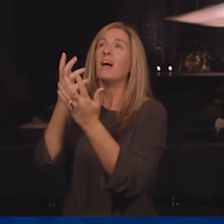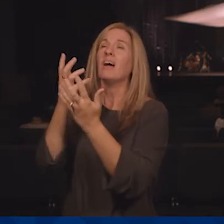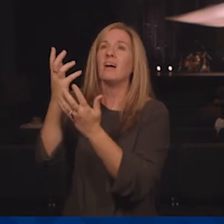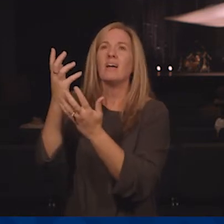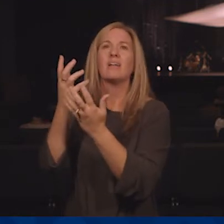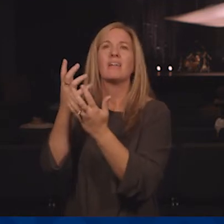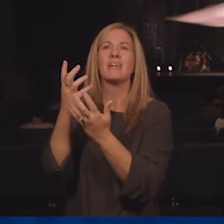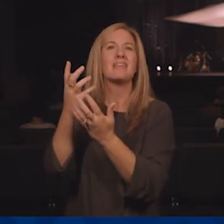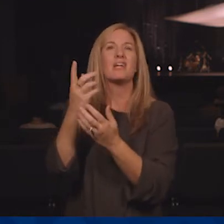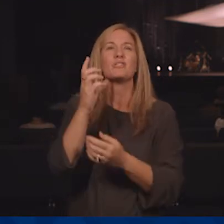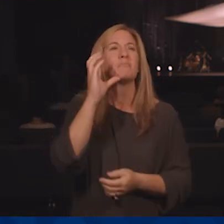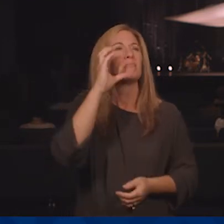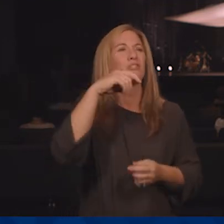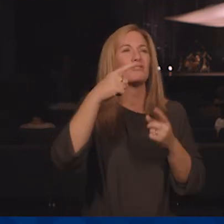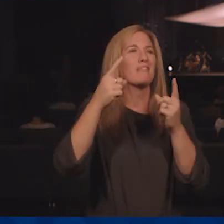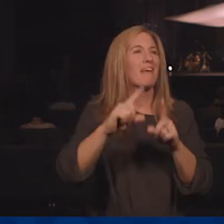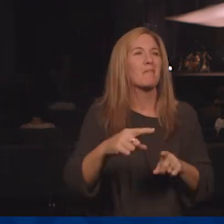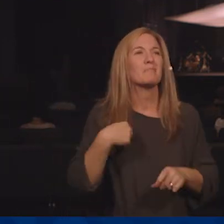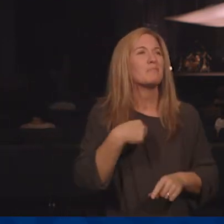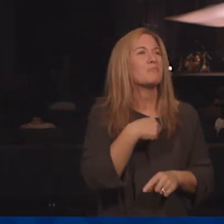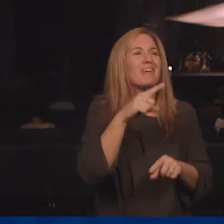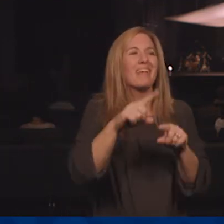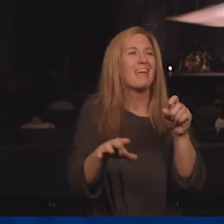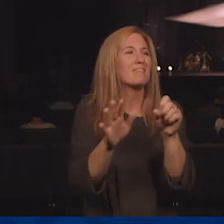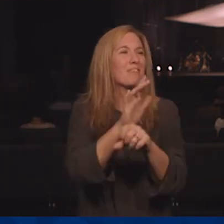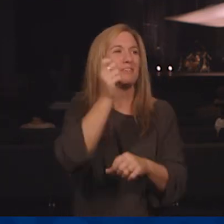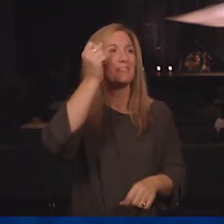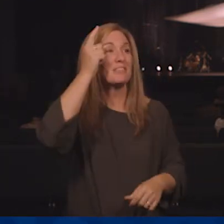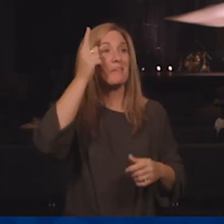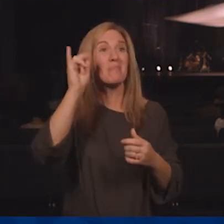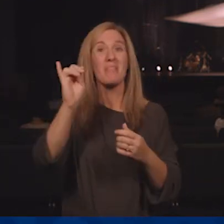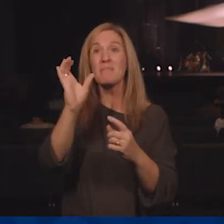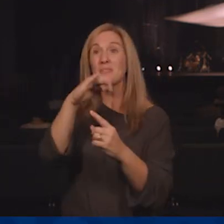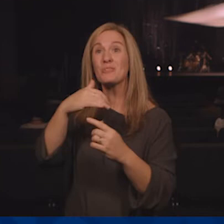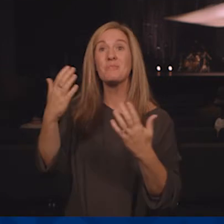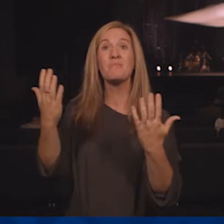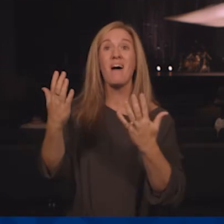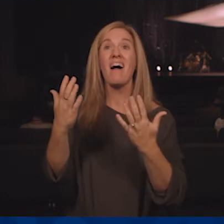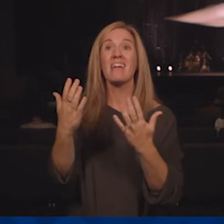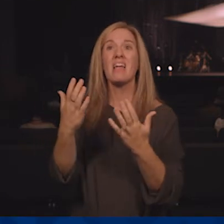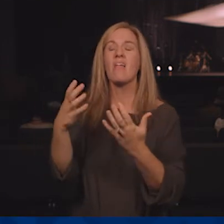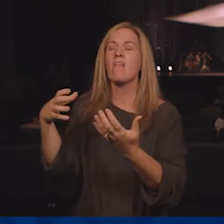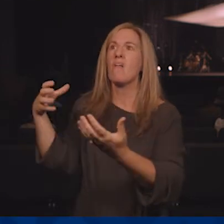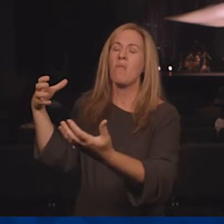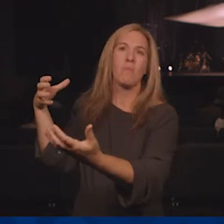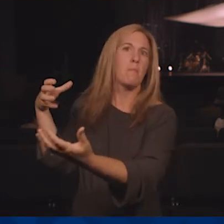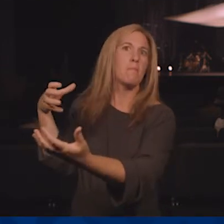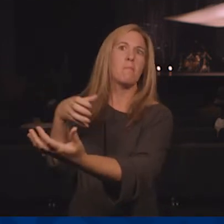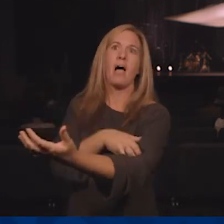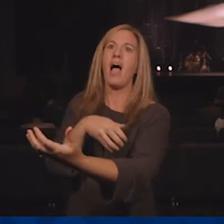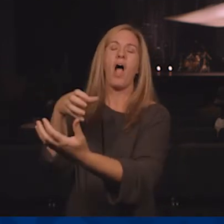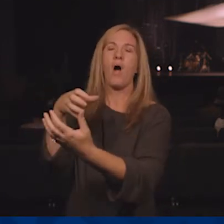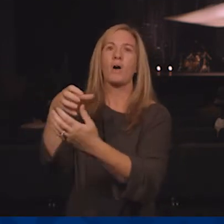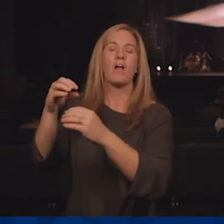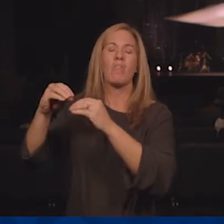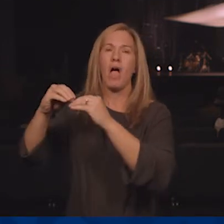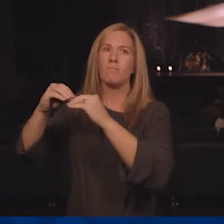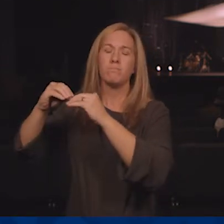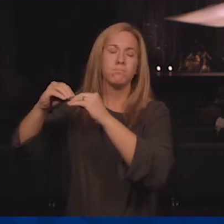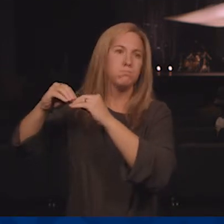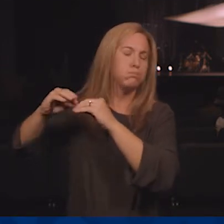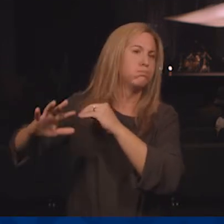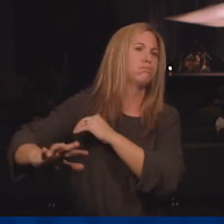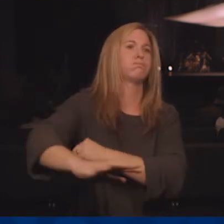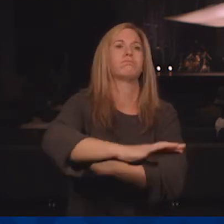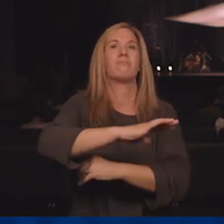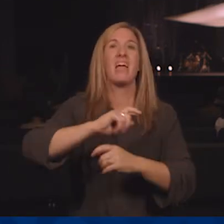there is a mystery that happens that none of us can understand, and that is this. It's the power that can change the natural order of things,